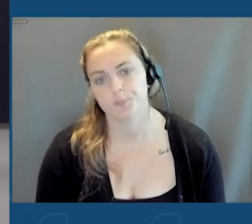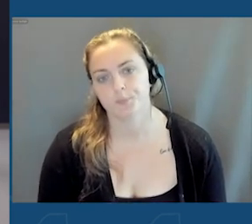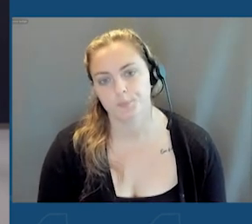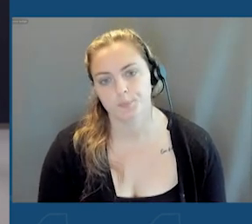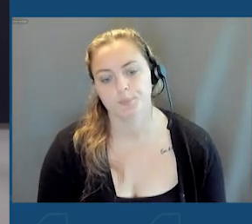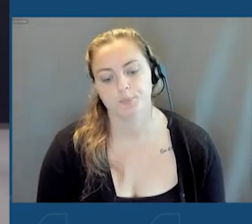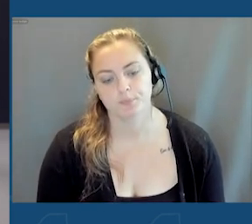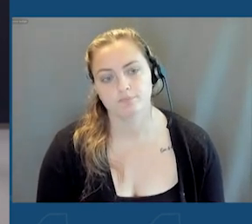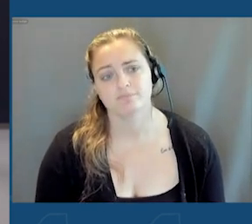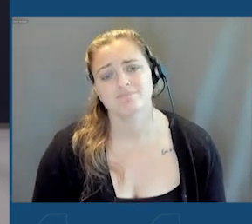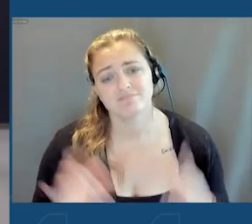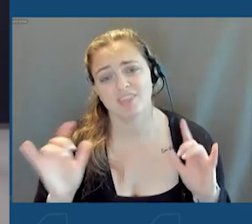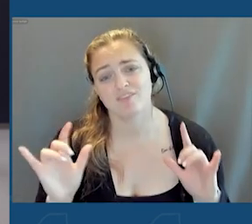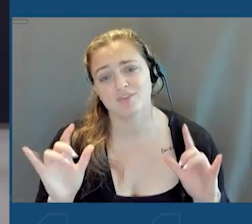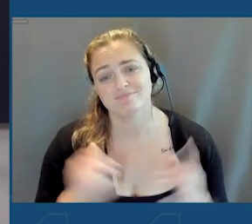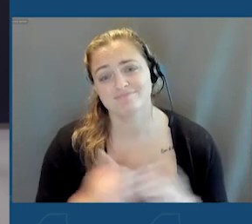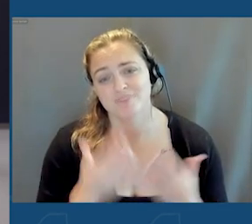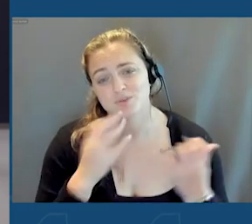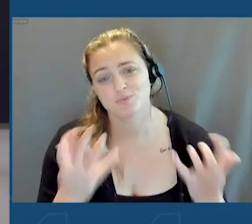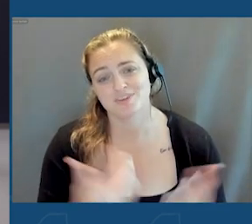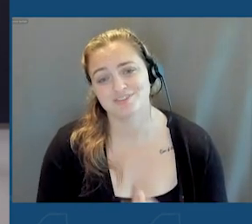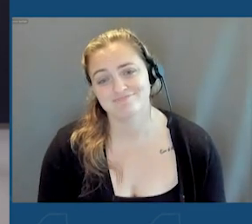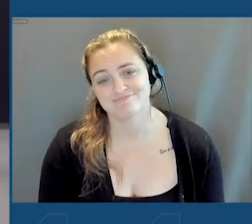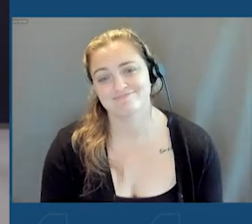I love you for that. Thank you so much for that.